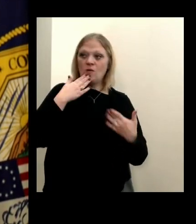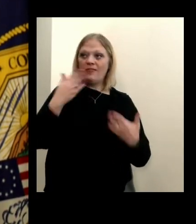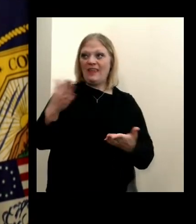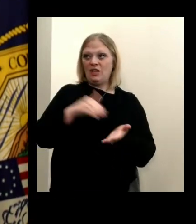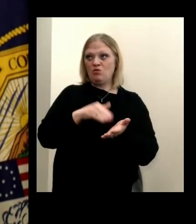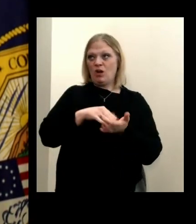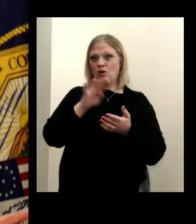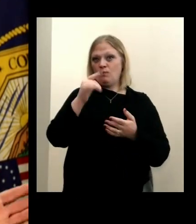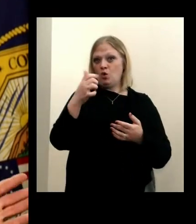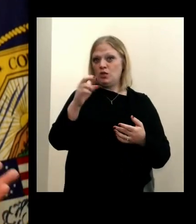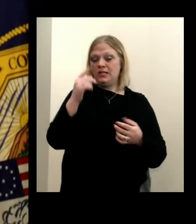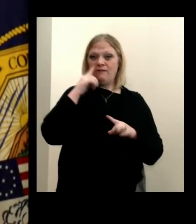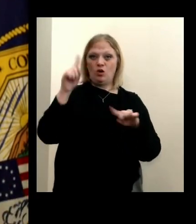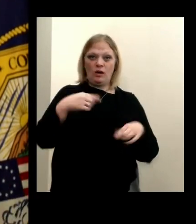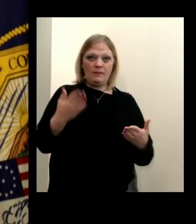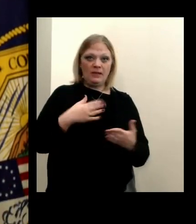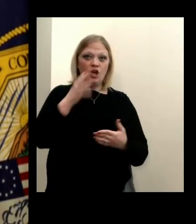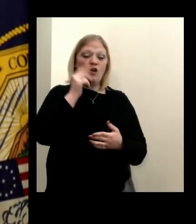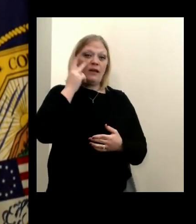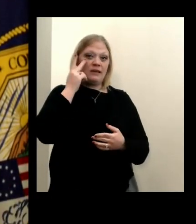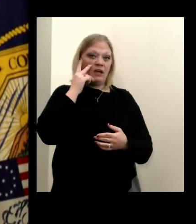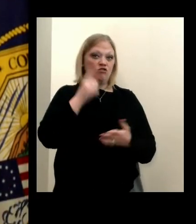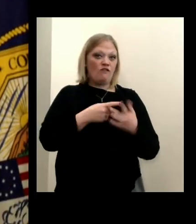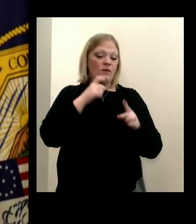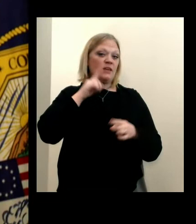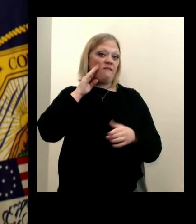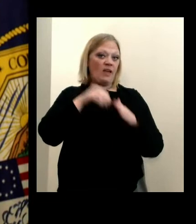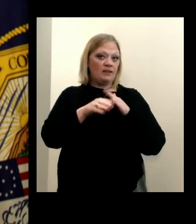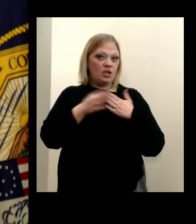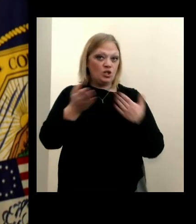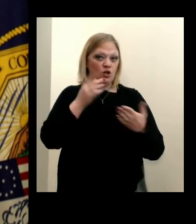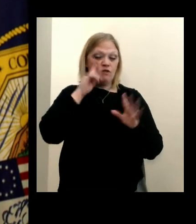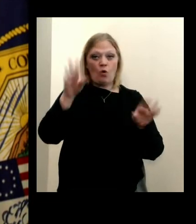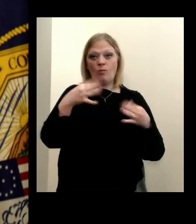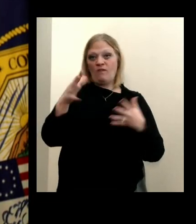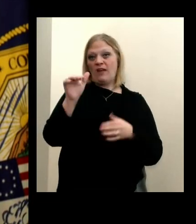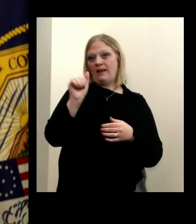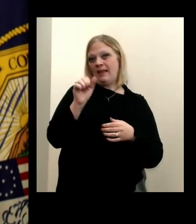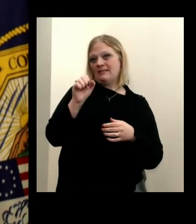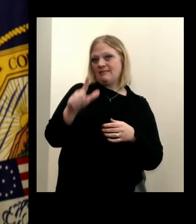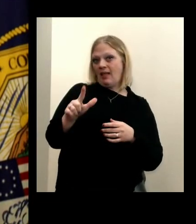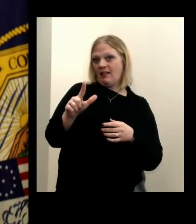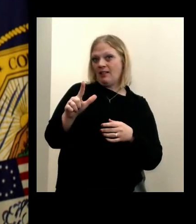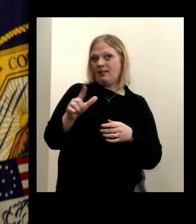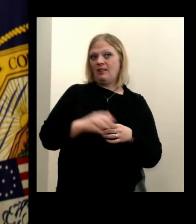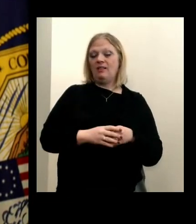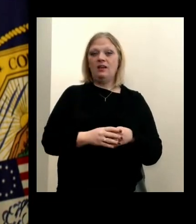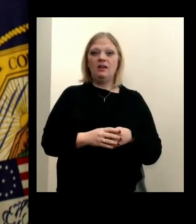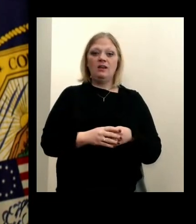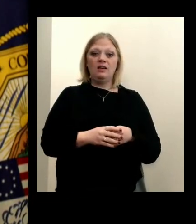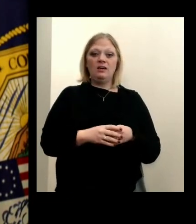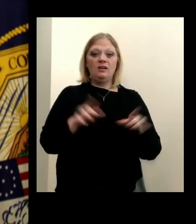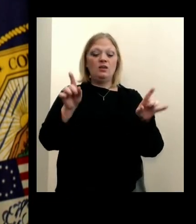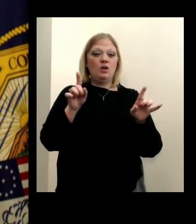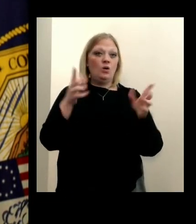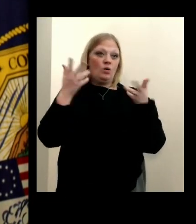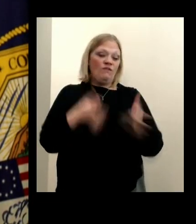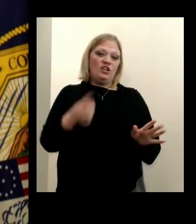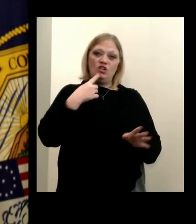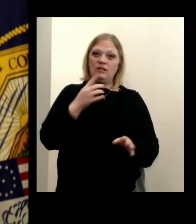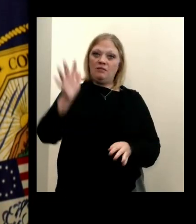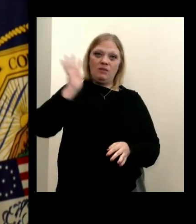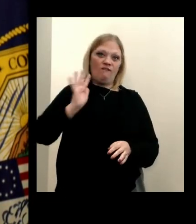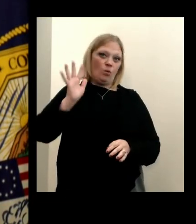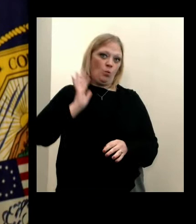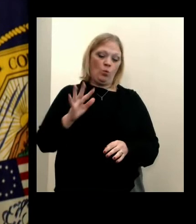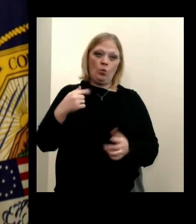Burstein for being here, as well as Kendra Schmidt from Deaf Access Services for providing the American Sign Language. And as we've said before,